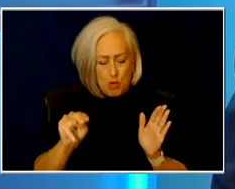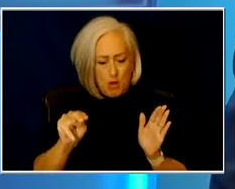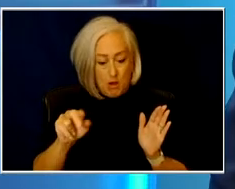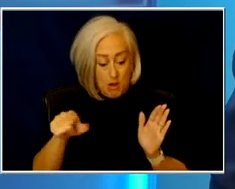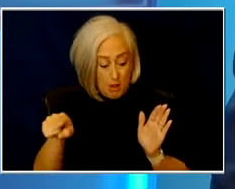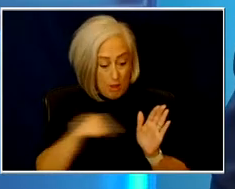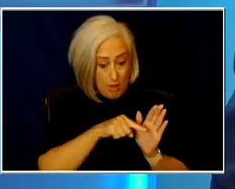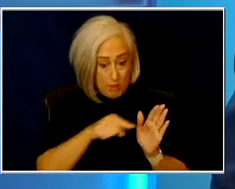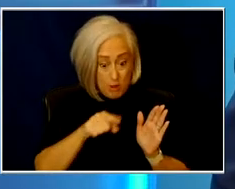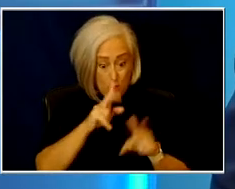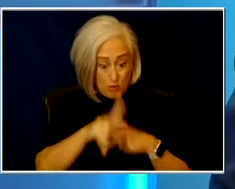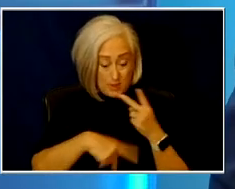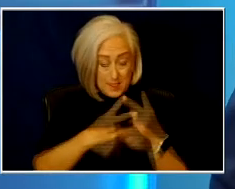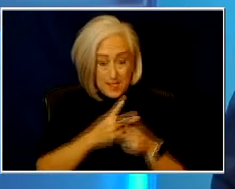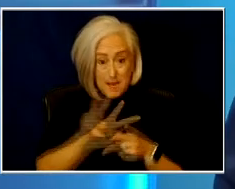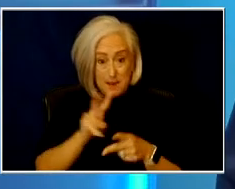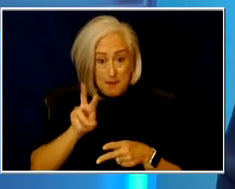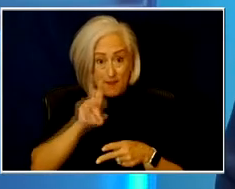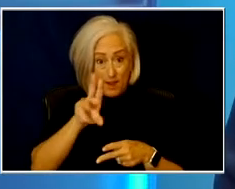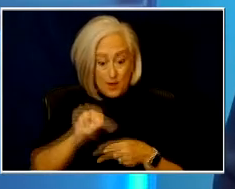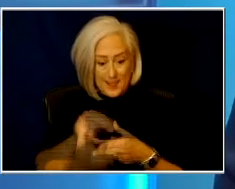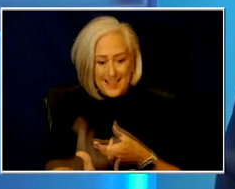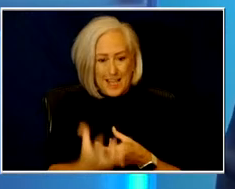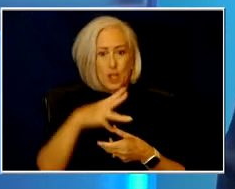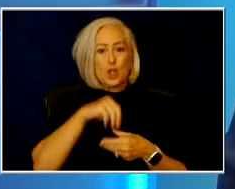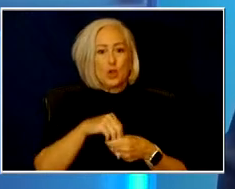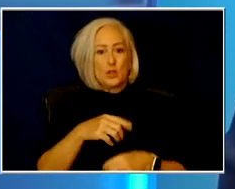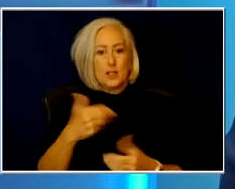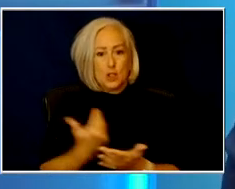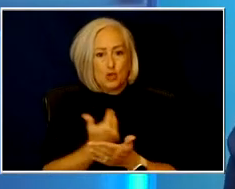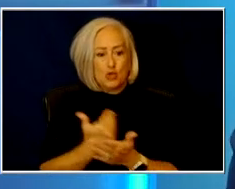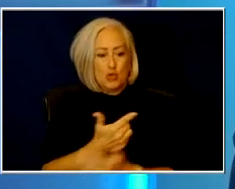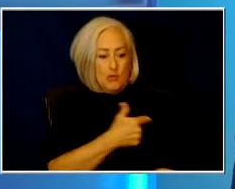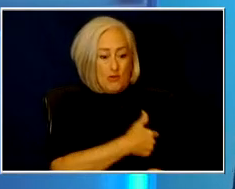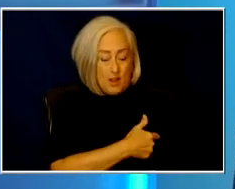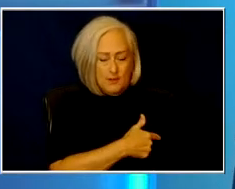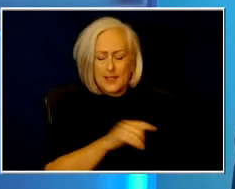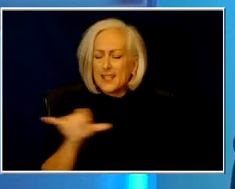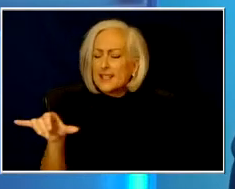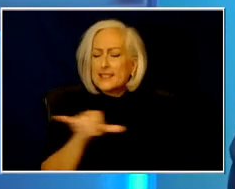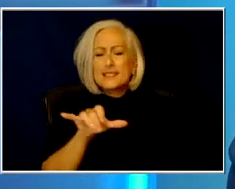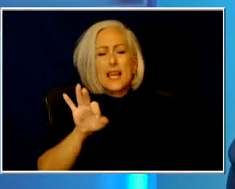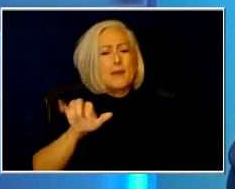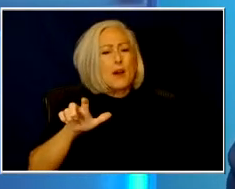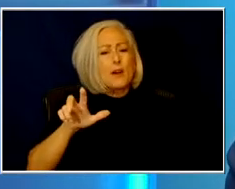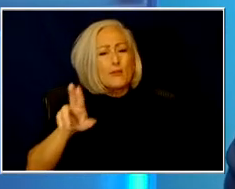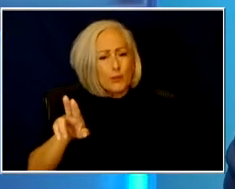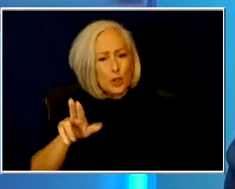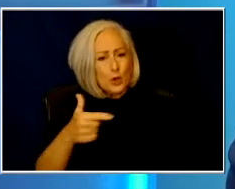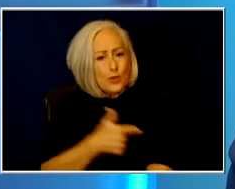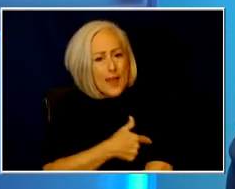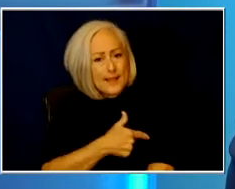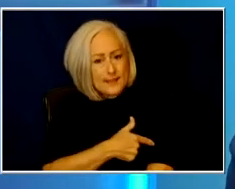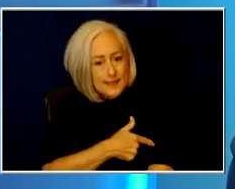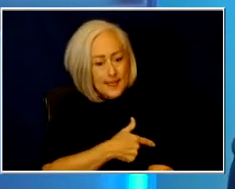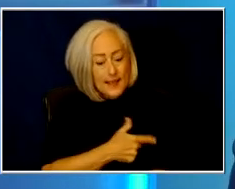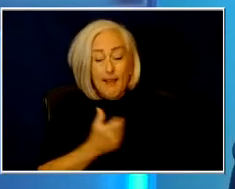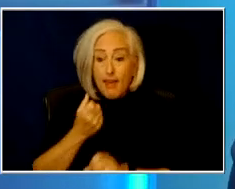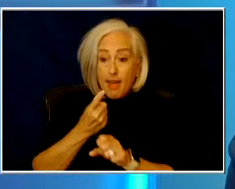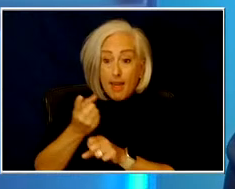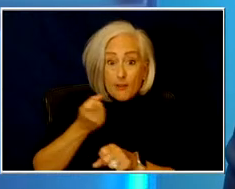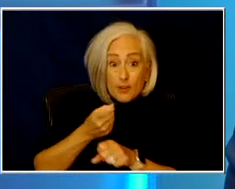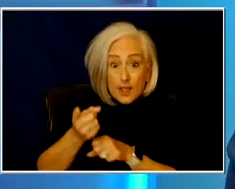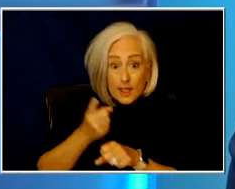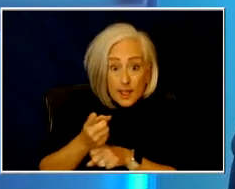is a lot like the flu vaccine so every year the vaccine manufacturers are kind of watching the flu because it has this